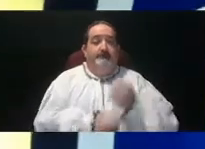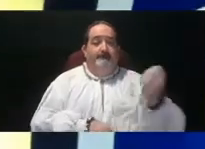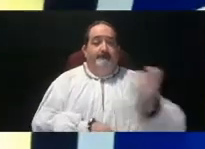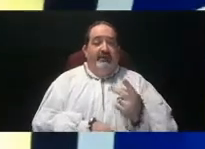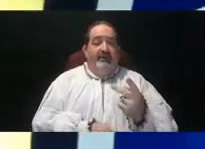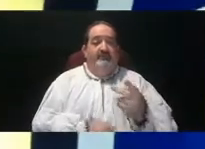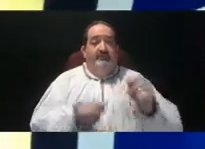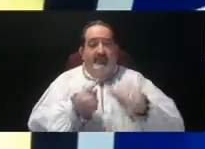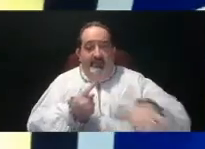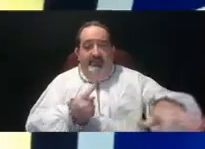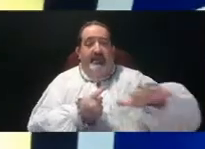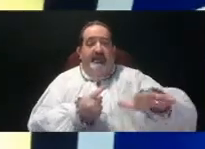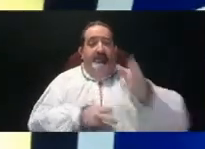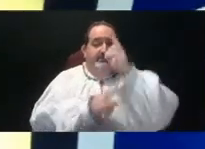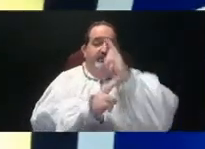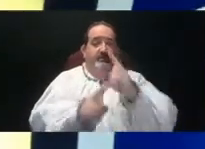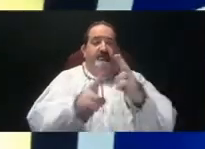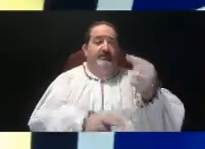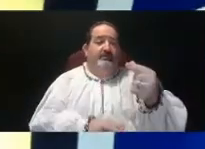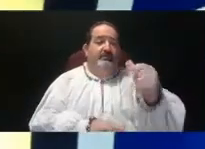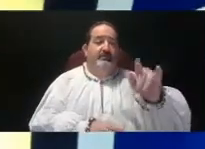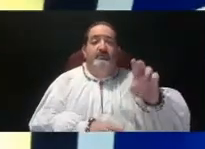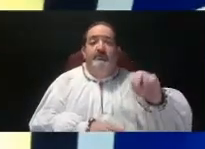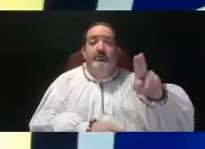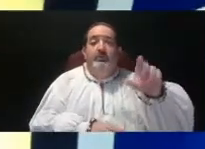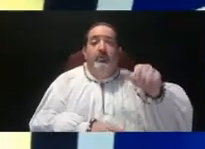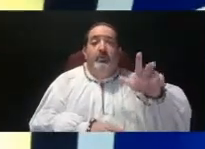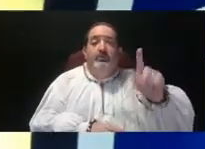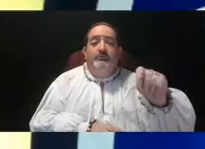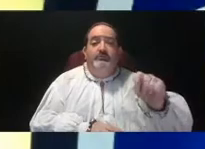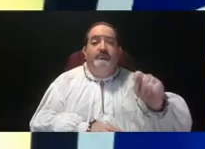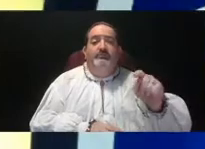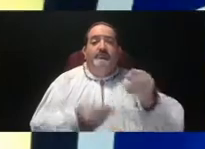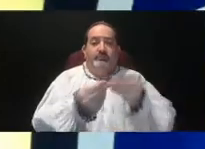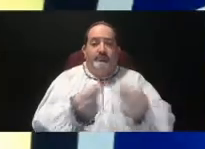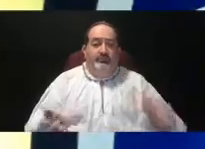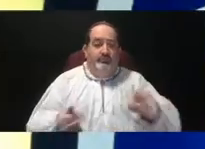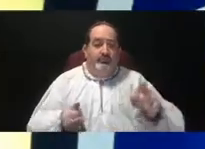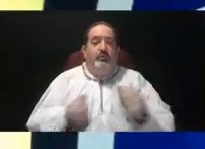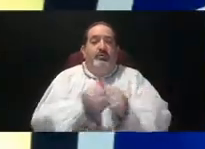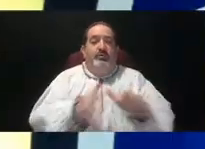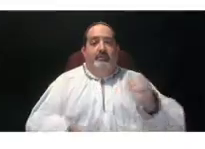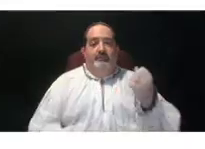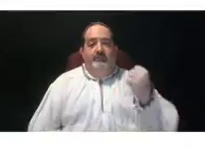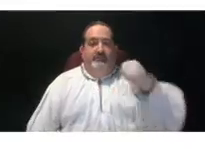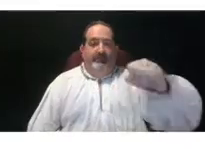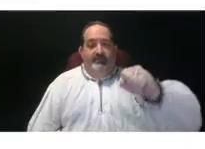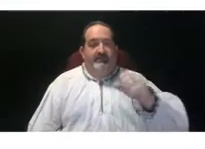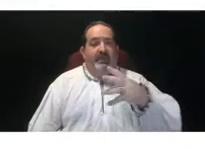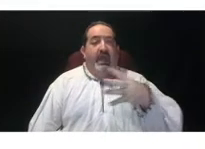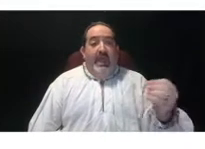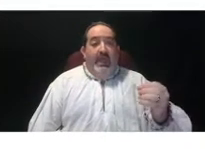lands and honors of Gyldenholt and absolve you and your homage without defiance.